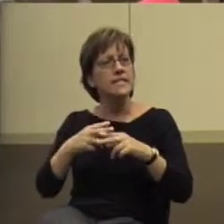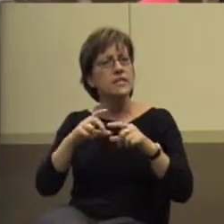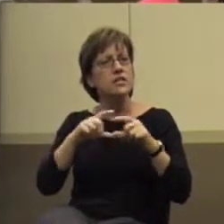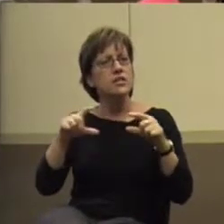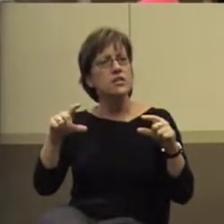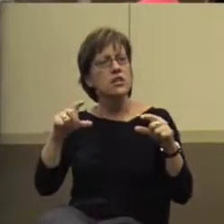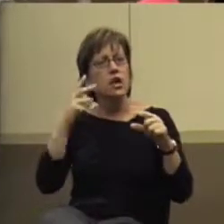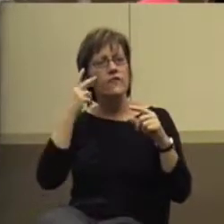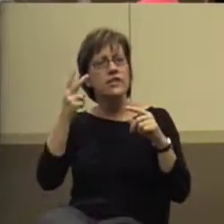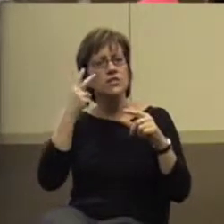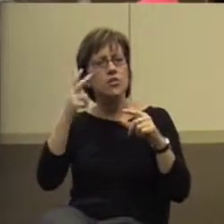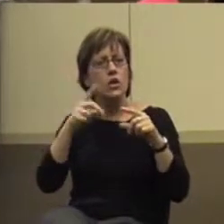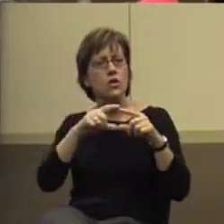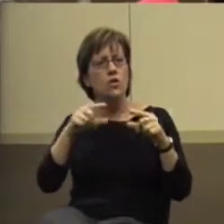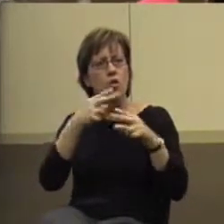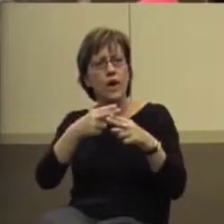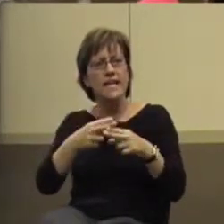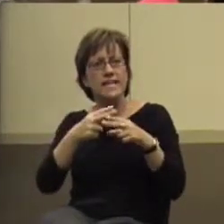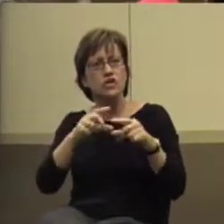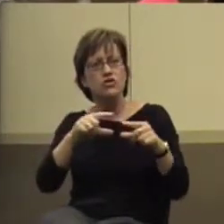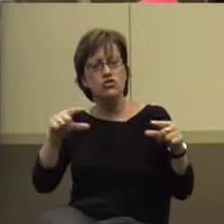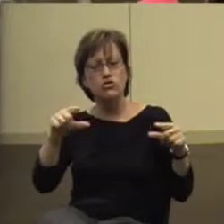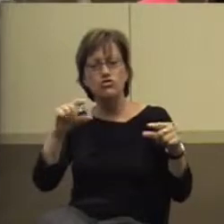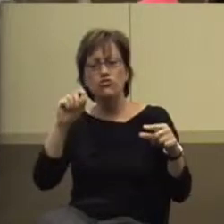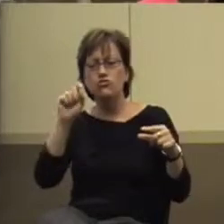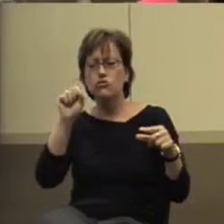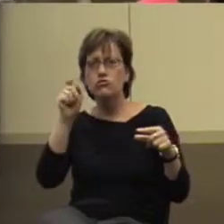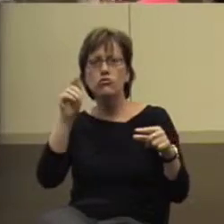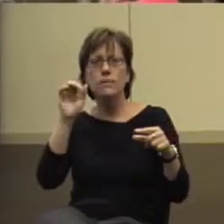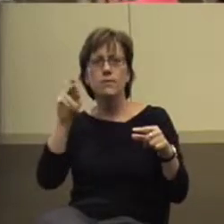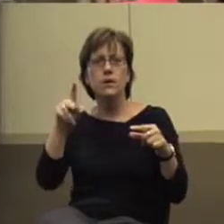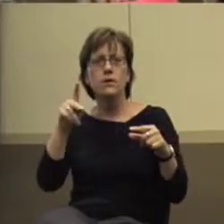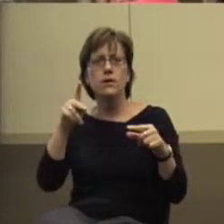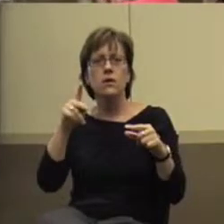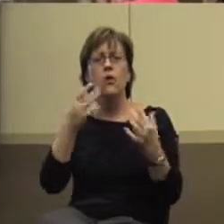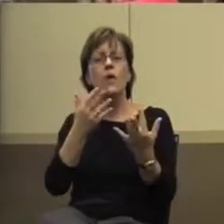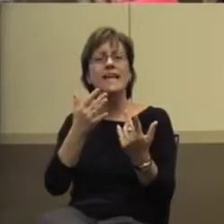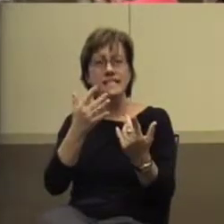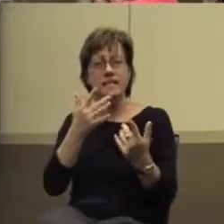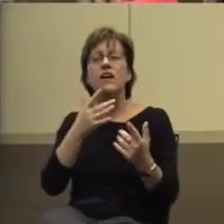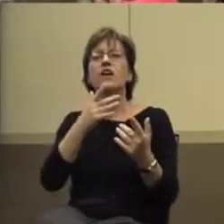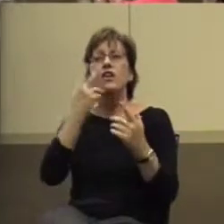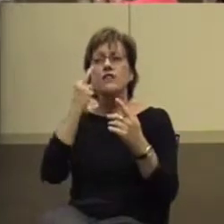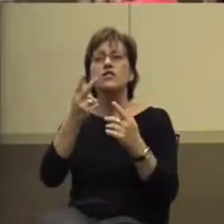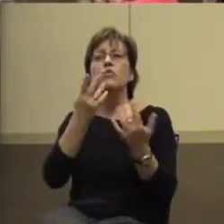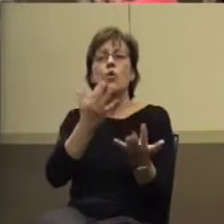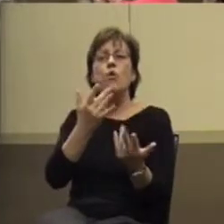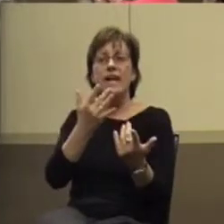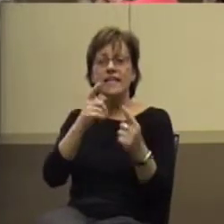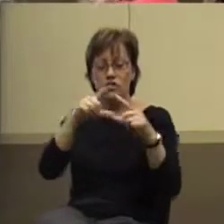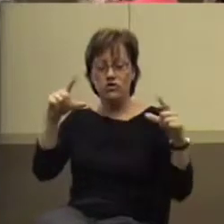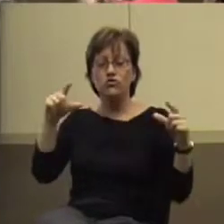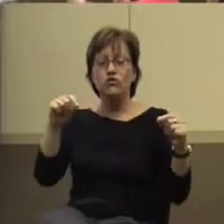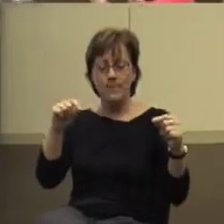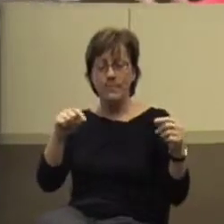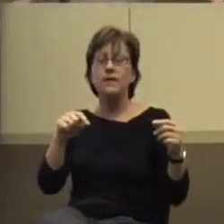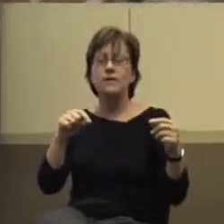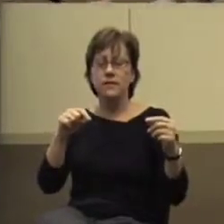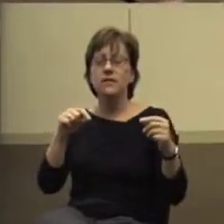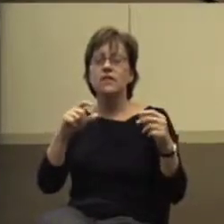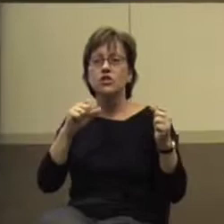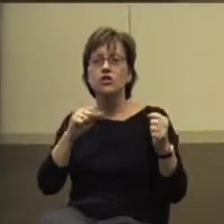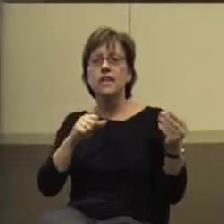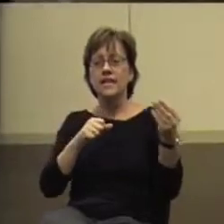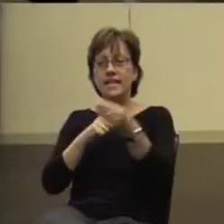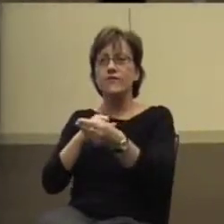Count down the time, that was one of the... Yeah. Good, so that she can actually, so that she can really see then that it's,